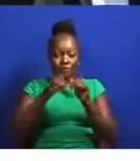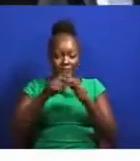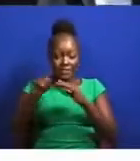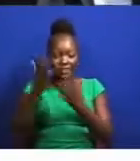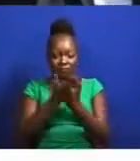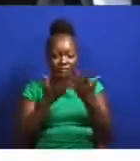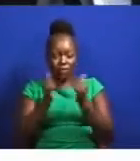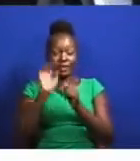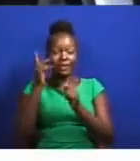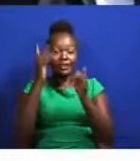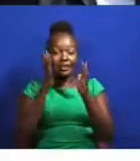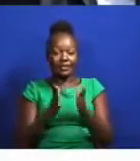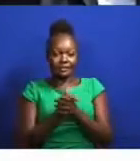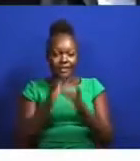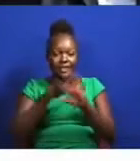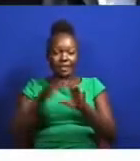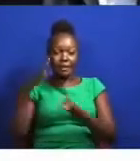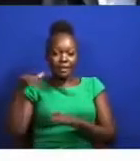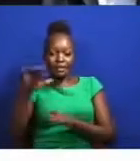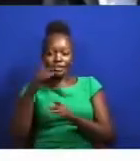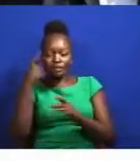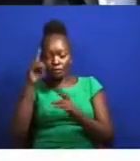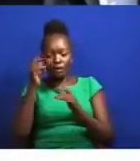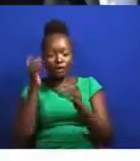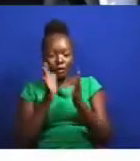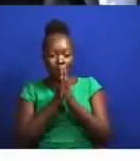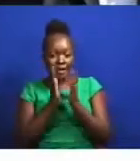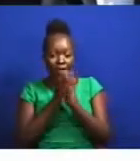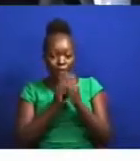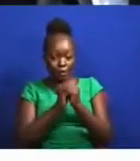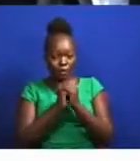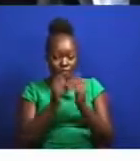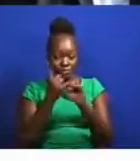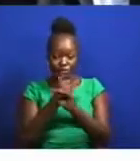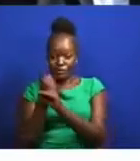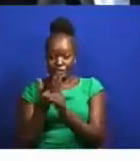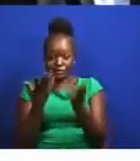with Kenyans in our places of prayer and worship